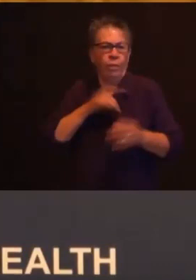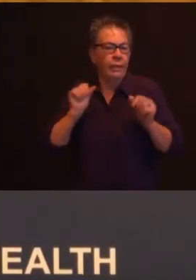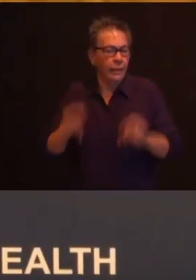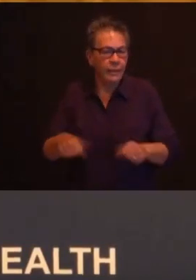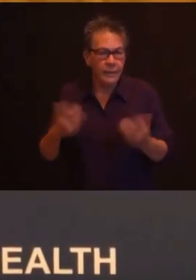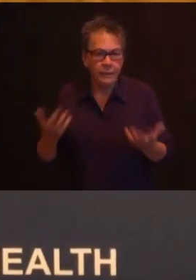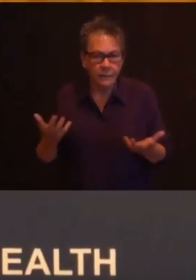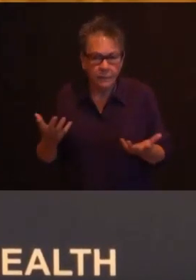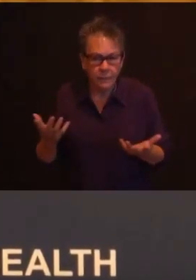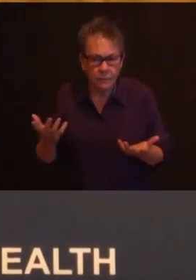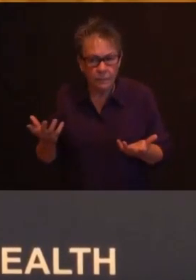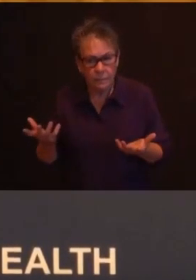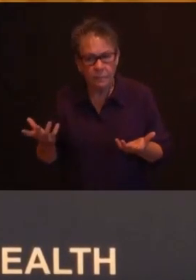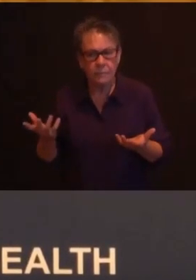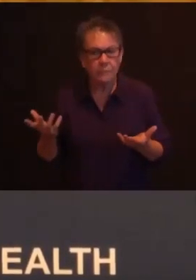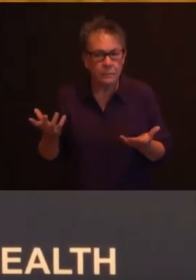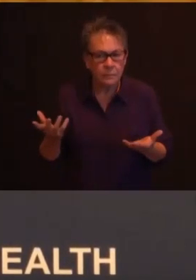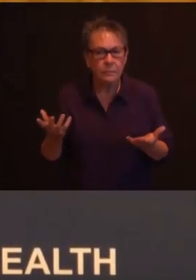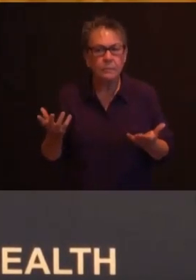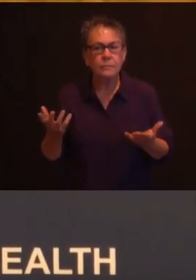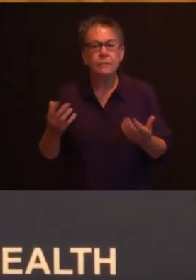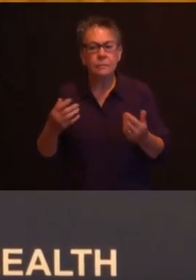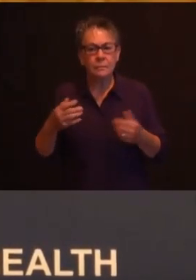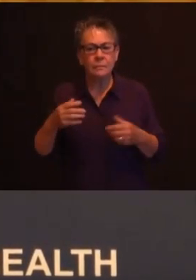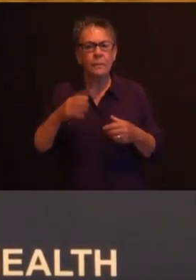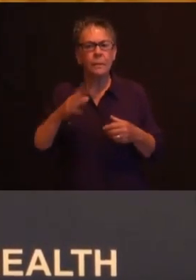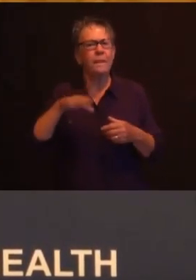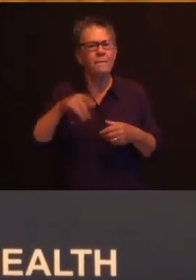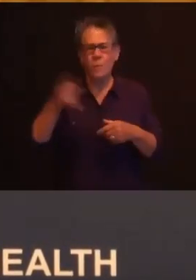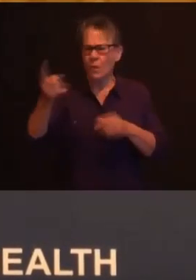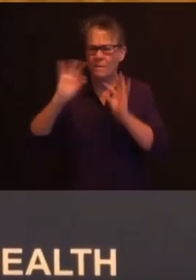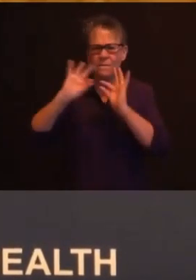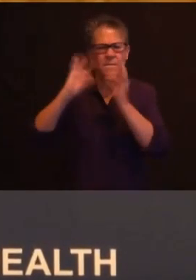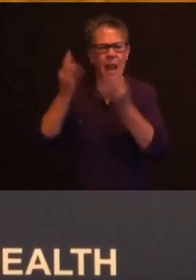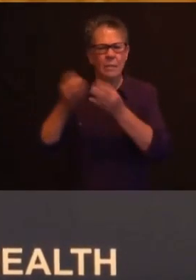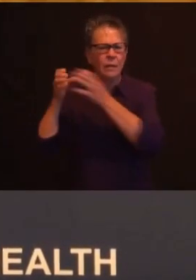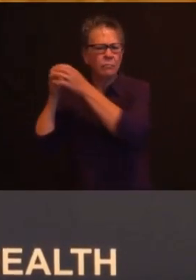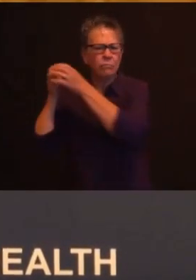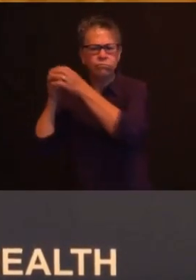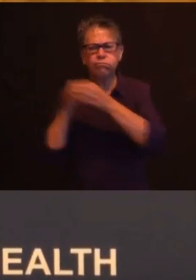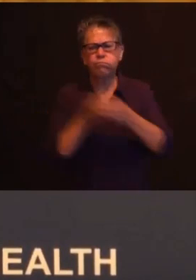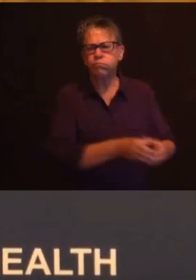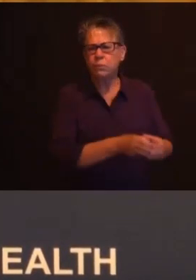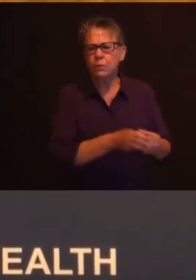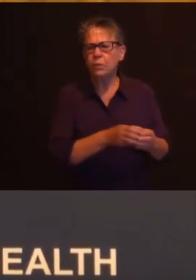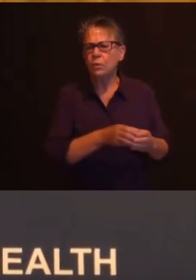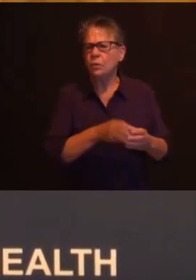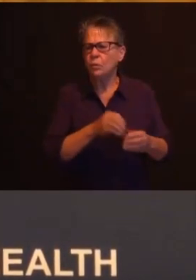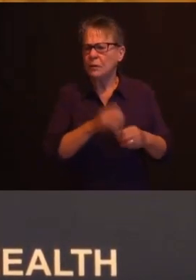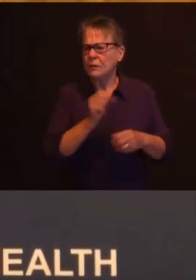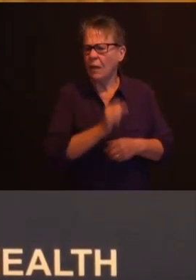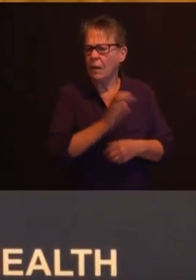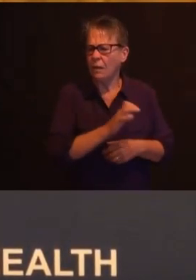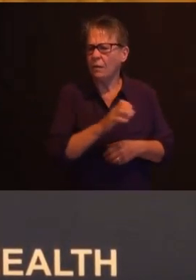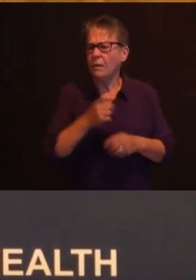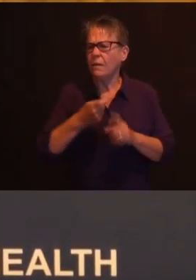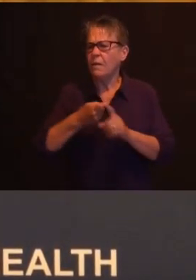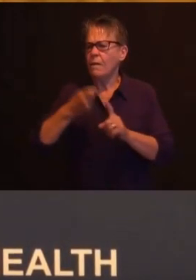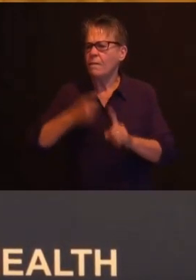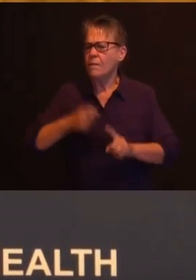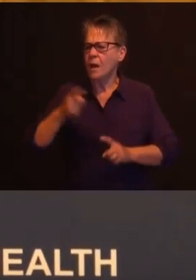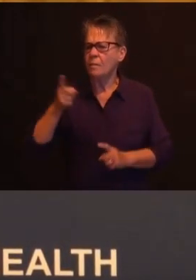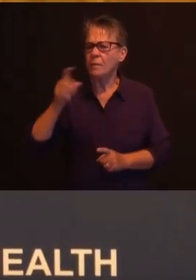wedding in Myrtle Beach, to the best of my... Sussex and Warren. And Hoboken, I don't know that we